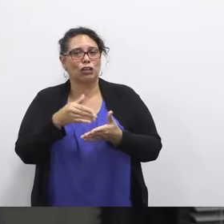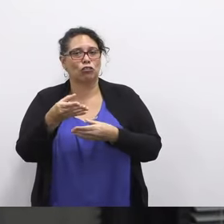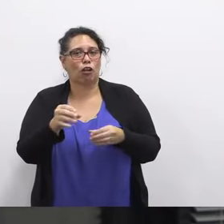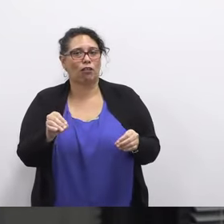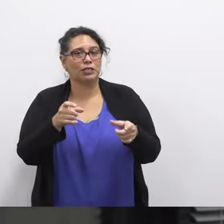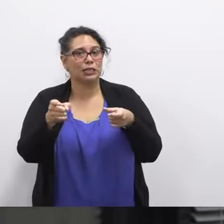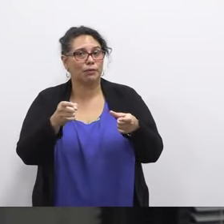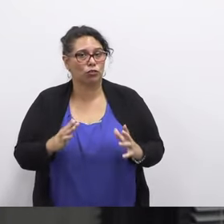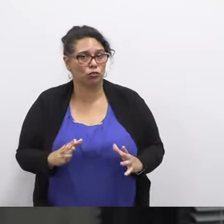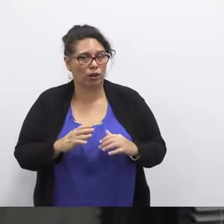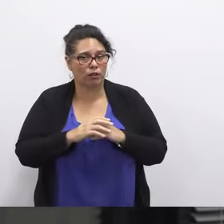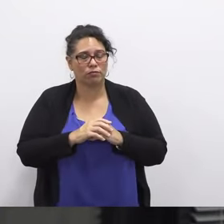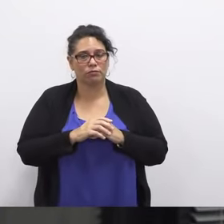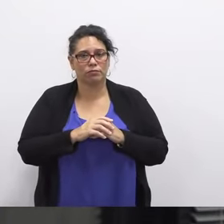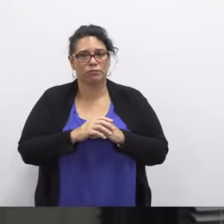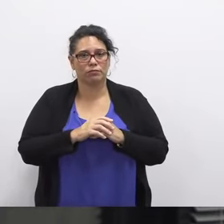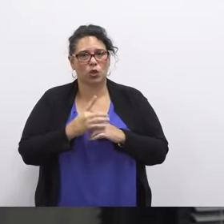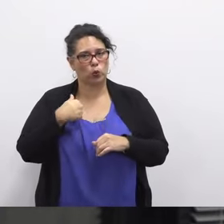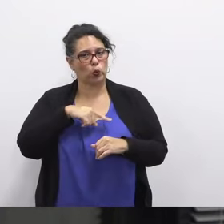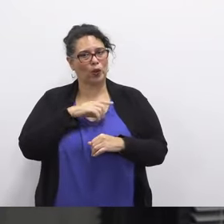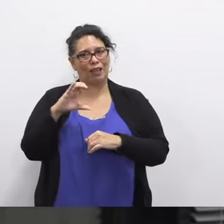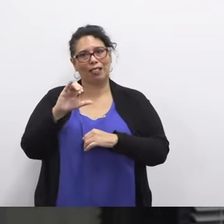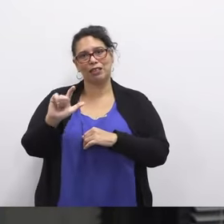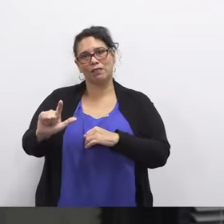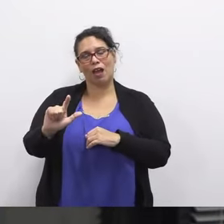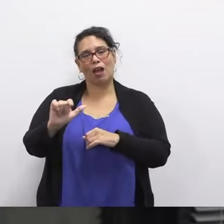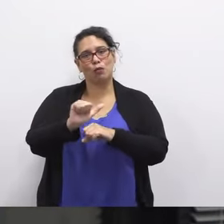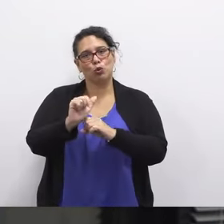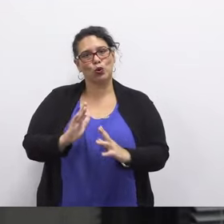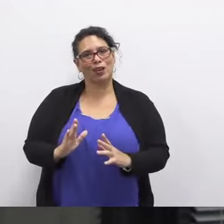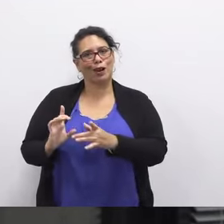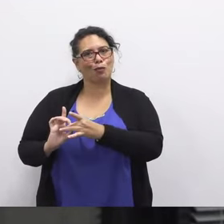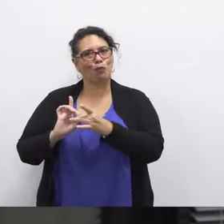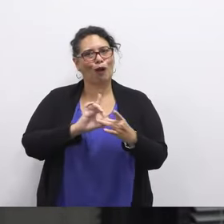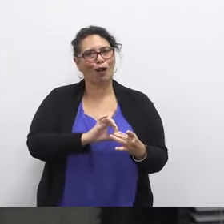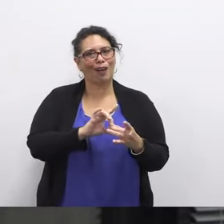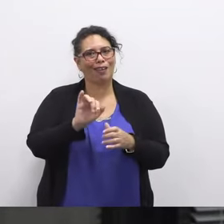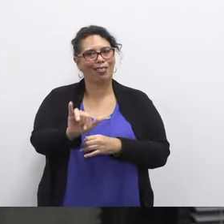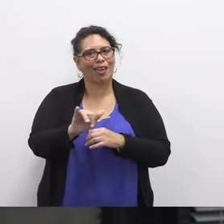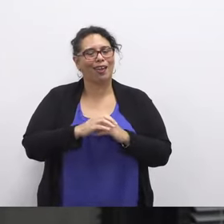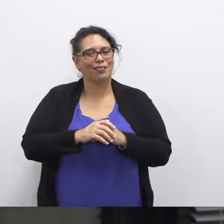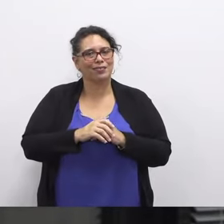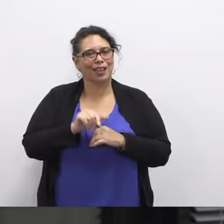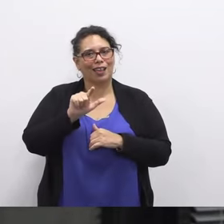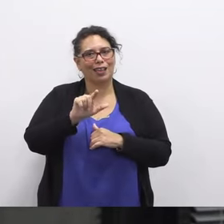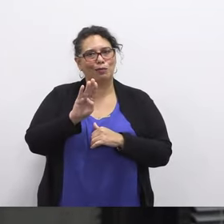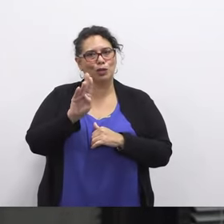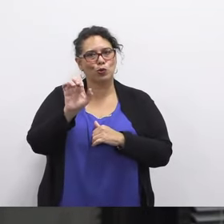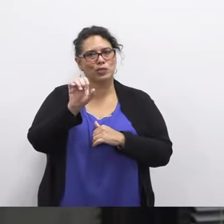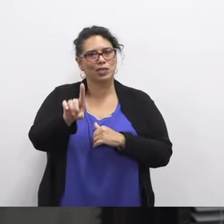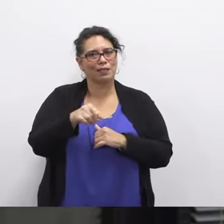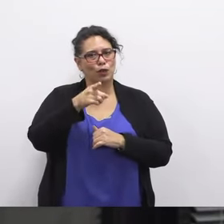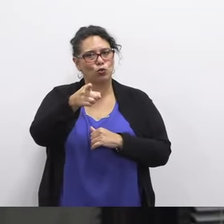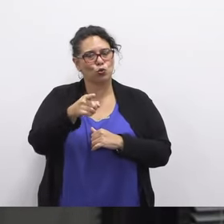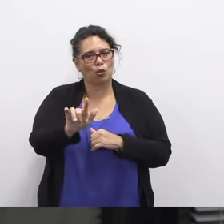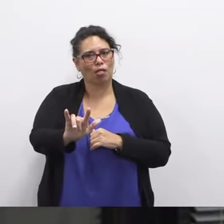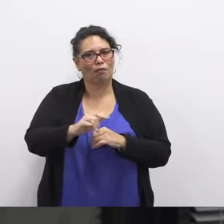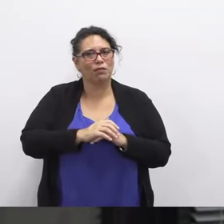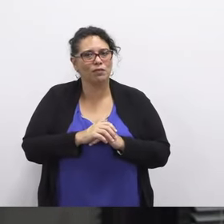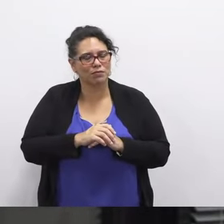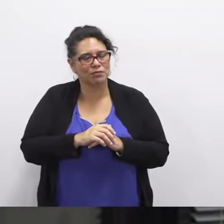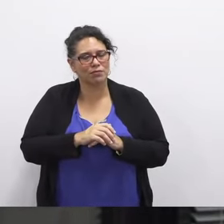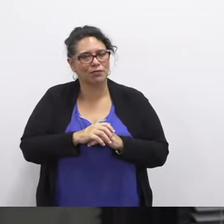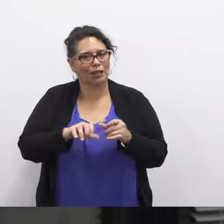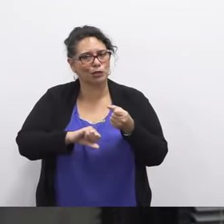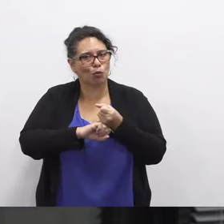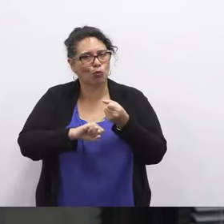administrator. We classified employees are part of that LBUSD that you have come to love and have been there